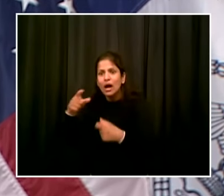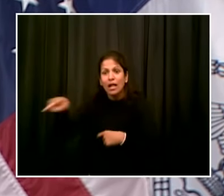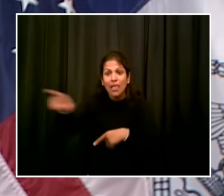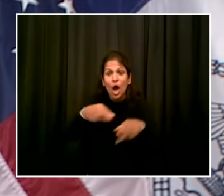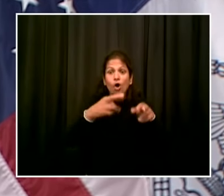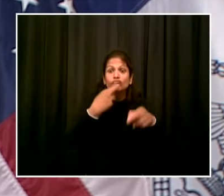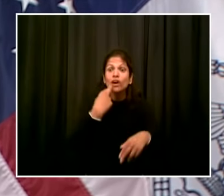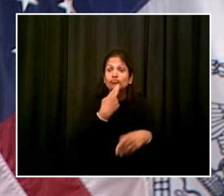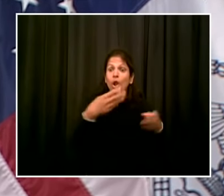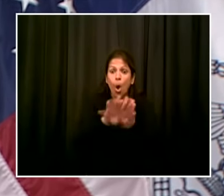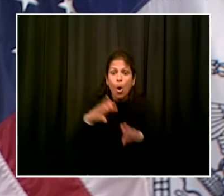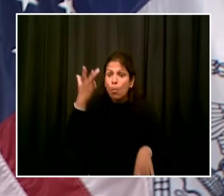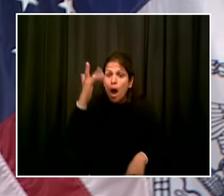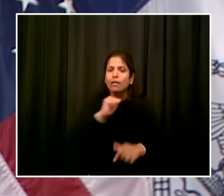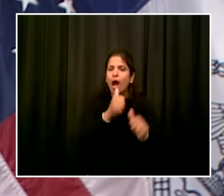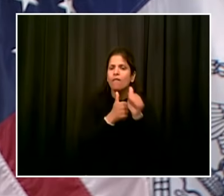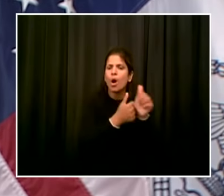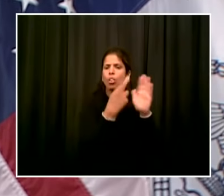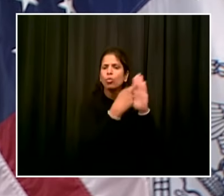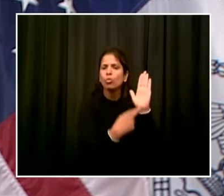do shutdowns, we will.